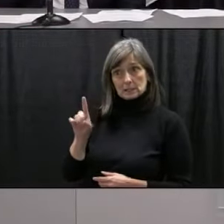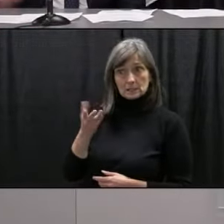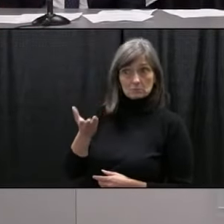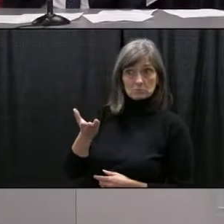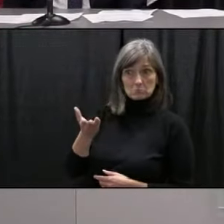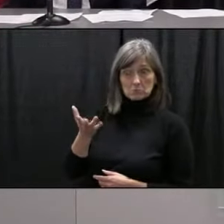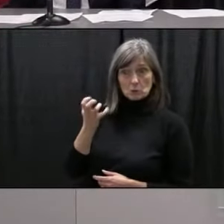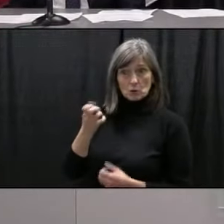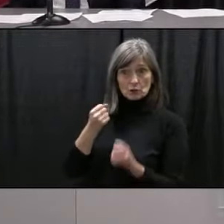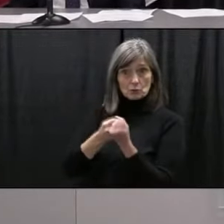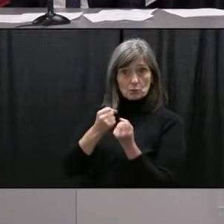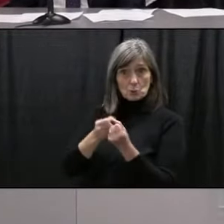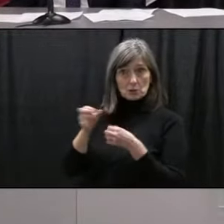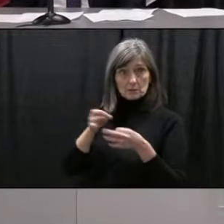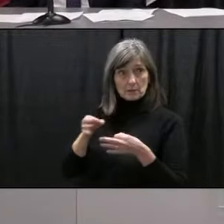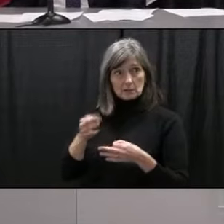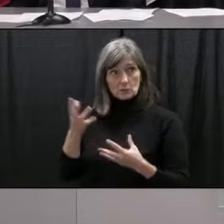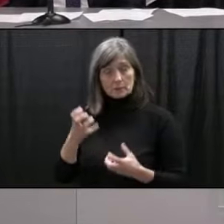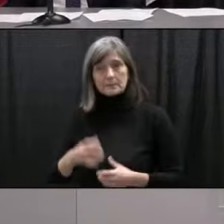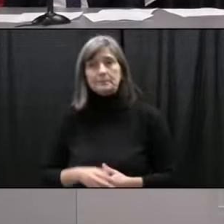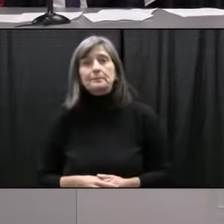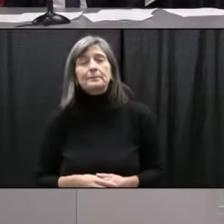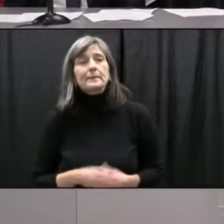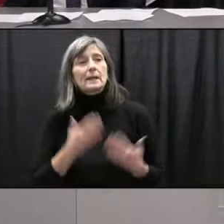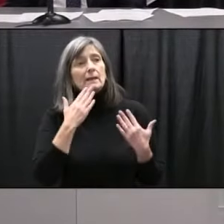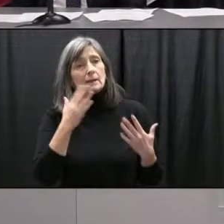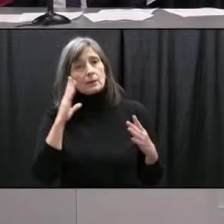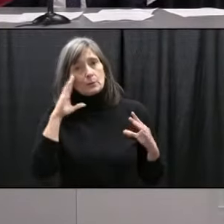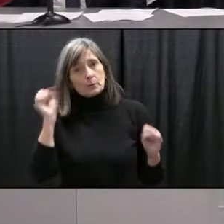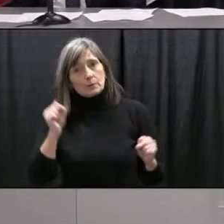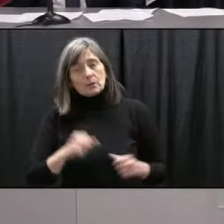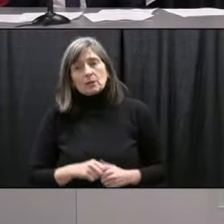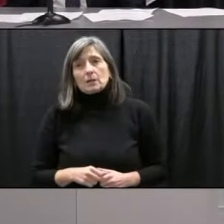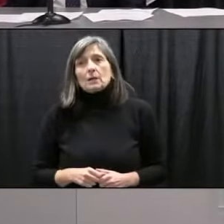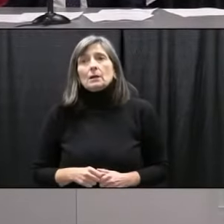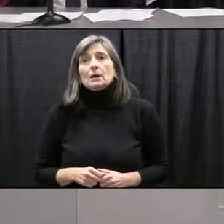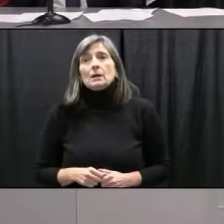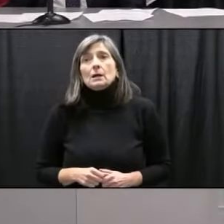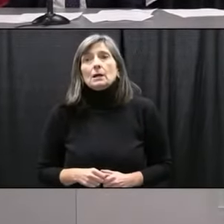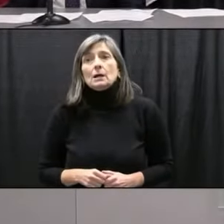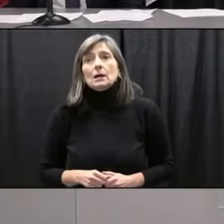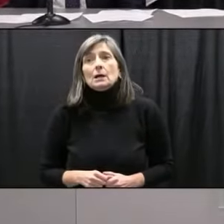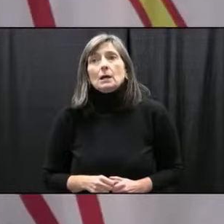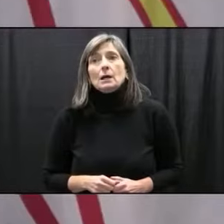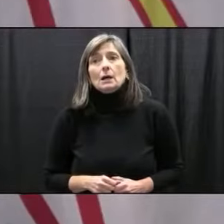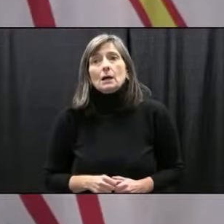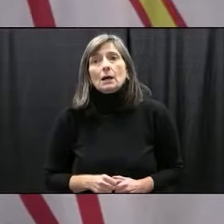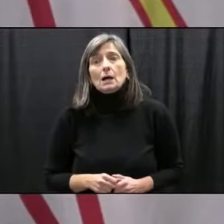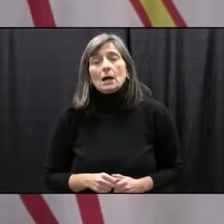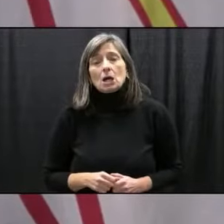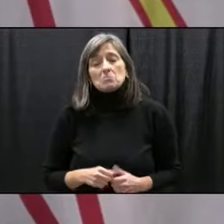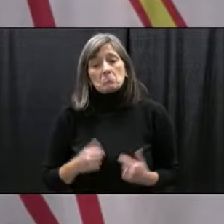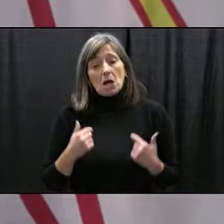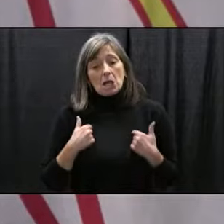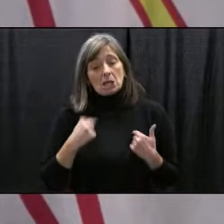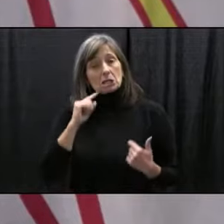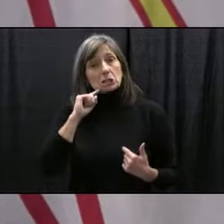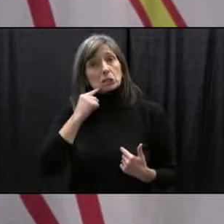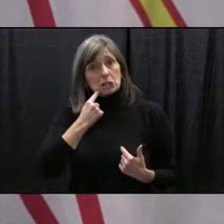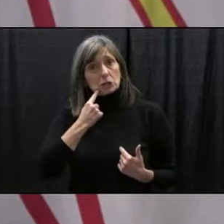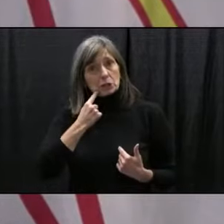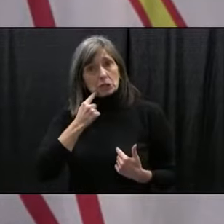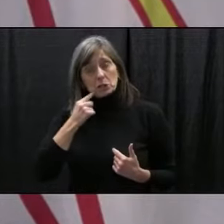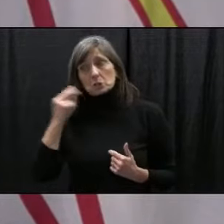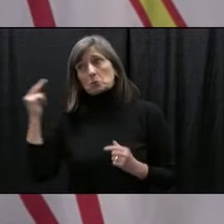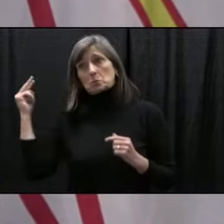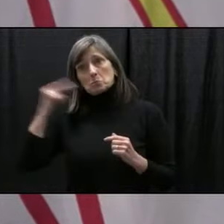specific supports. Yeah, thanks, Premier. I think I think this is quite a serious breach, and